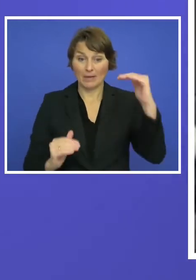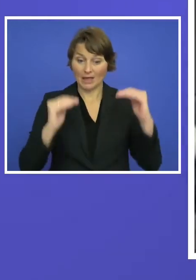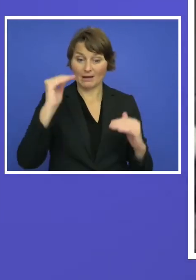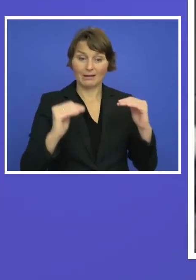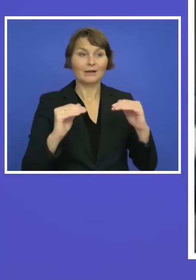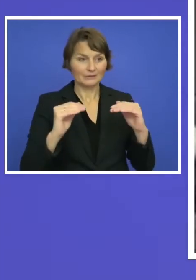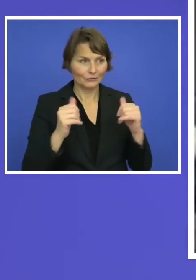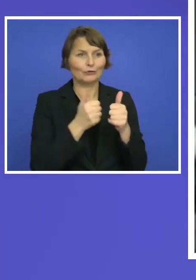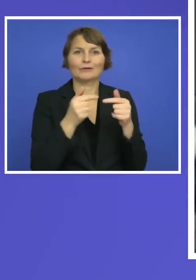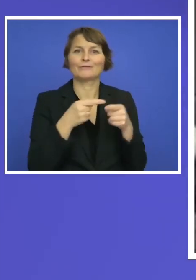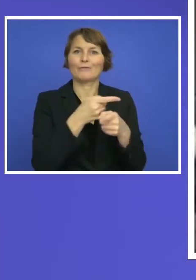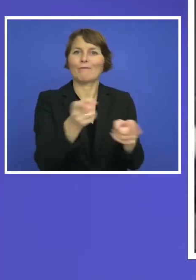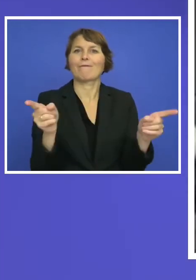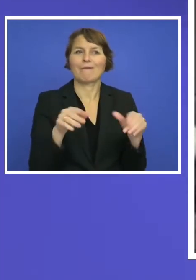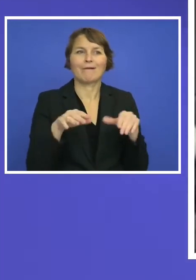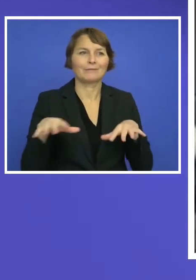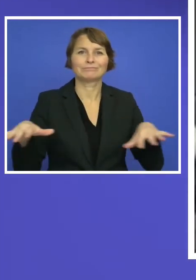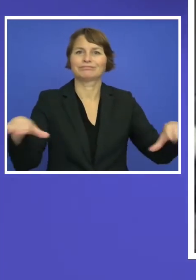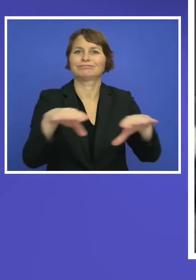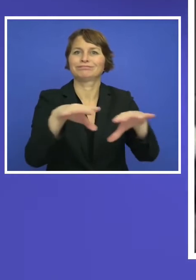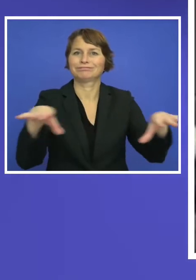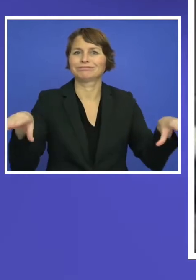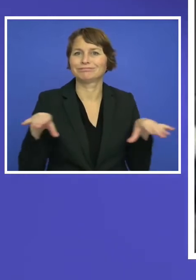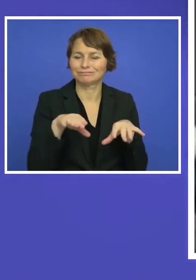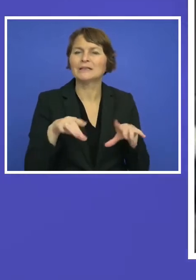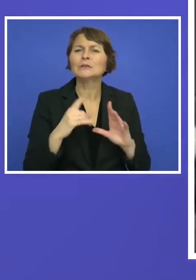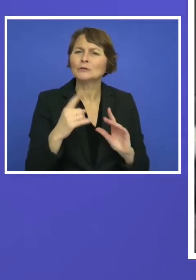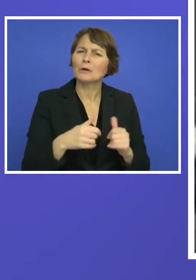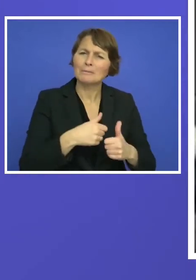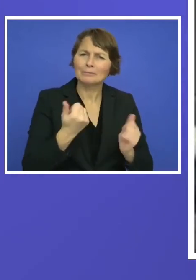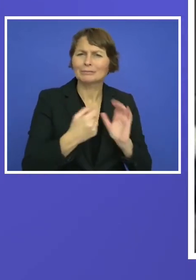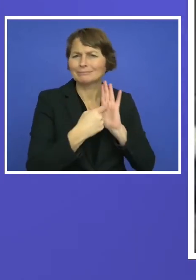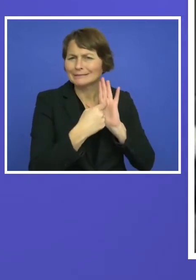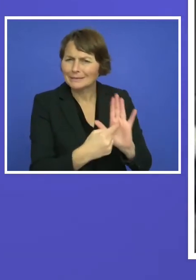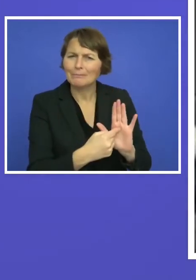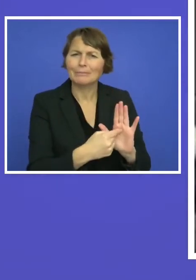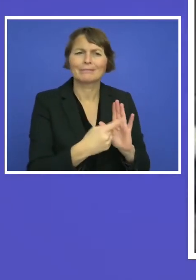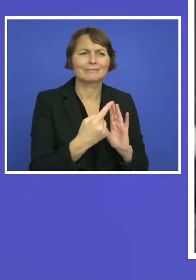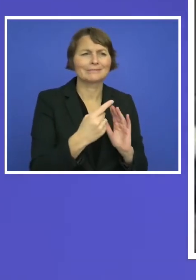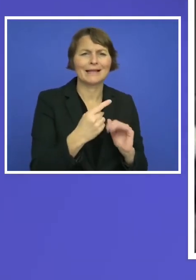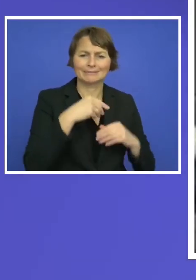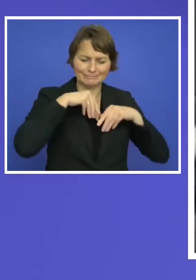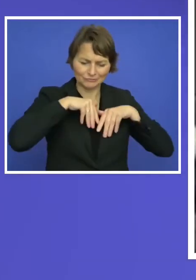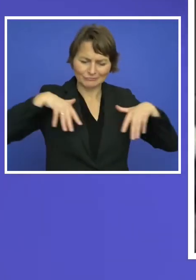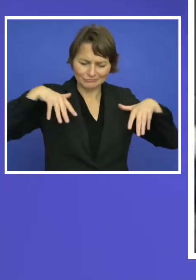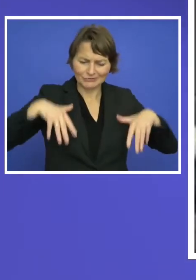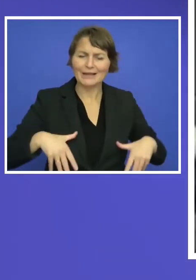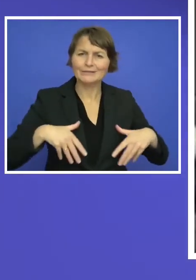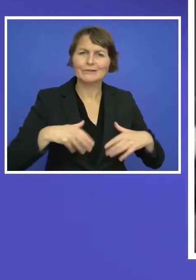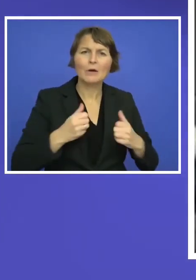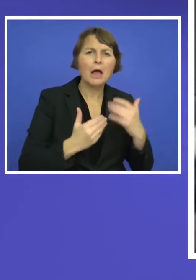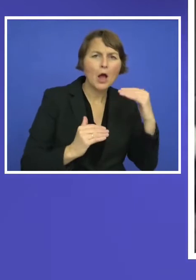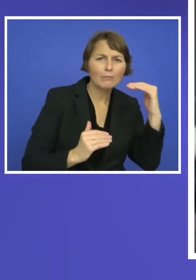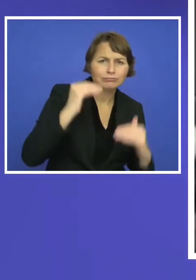really great example of how gender norms and roles have already started to shift in Finland, to the fact that women are now in